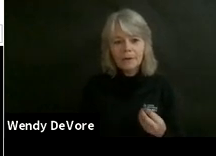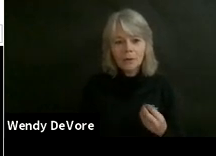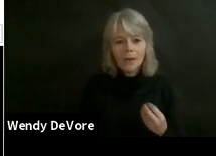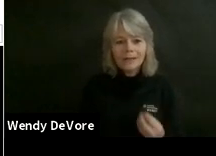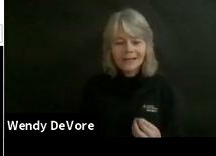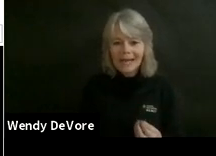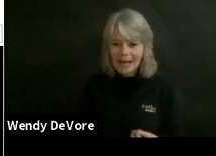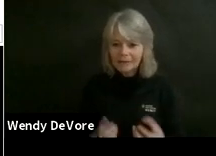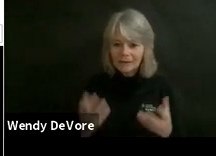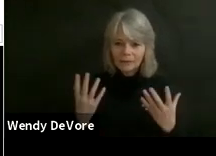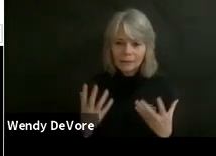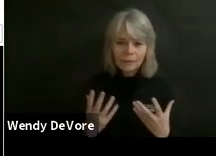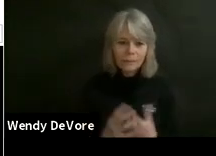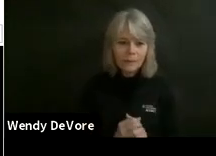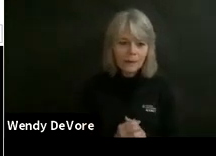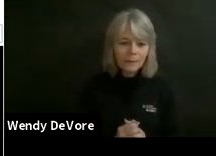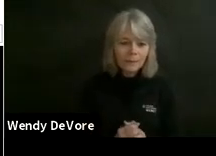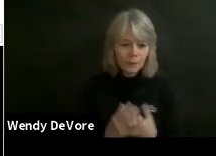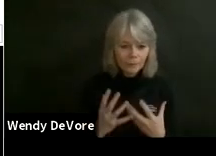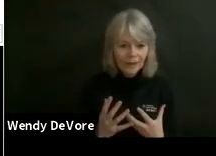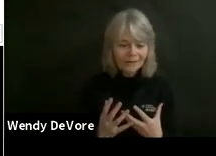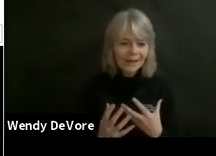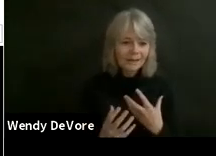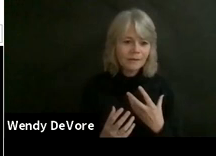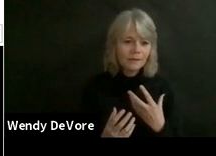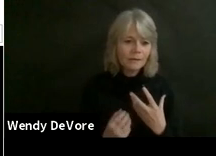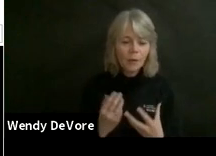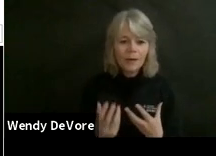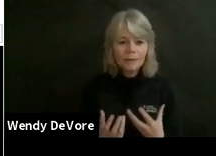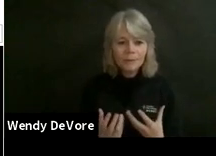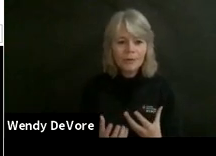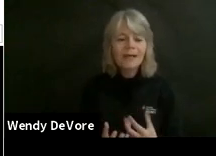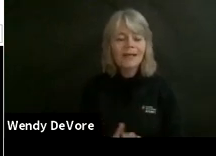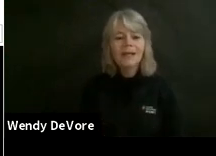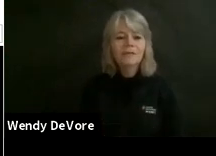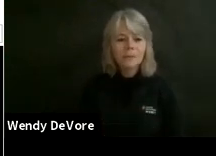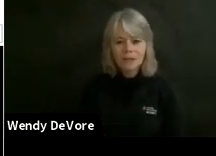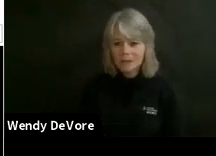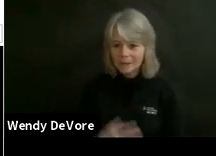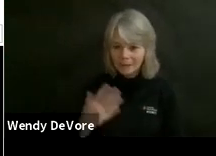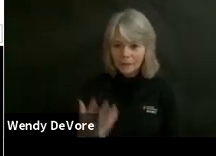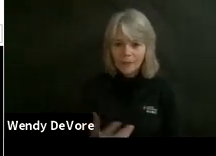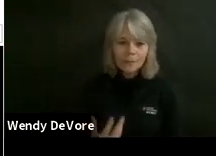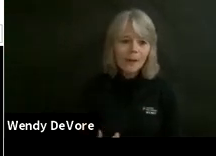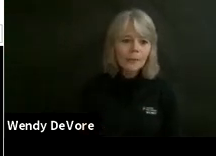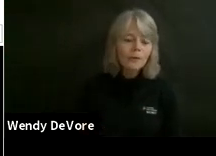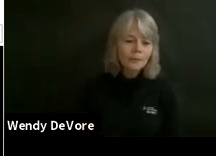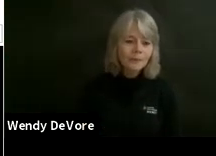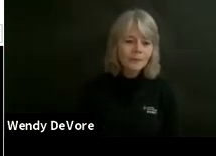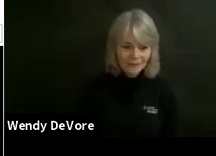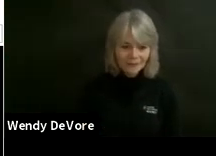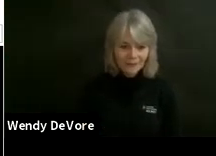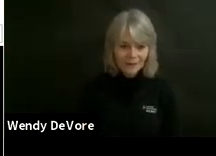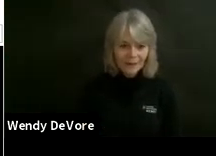they're going to need access to your face and they're going to try to get information from your mouth